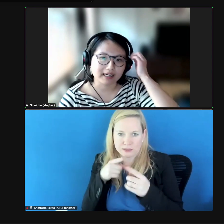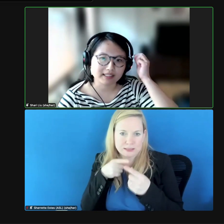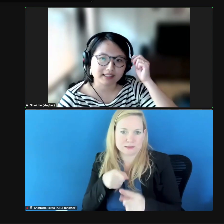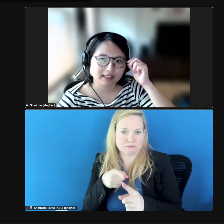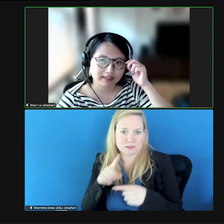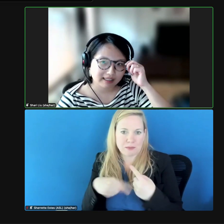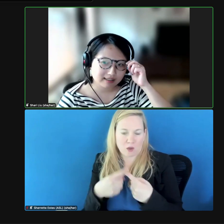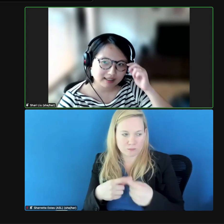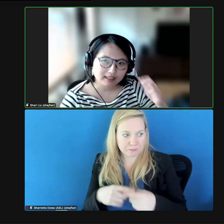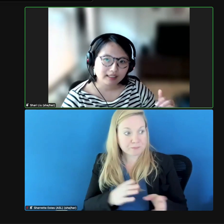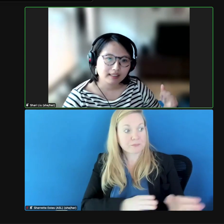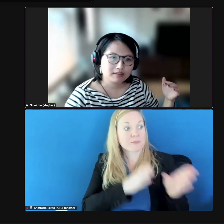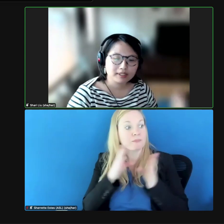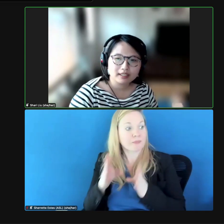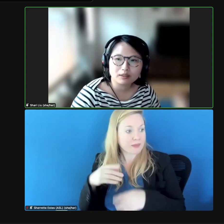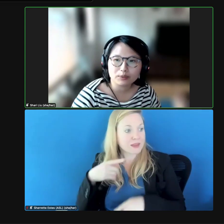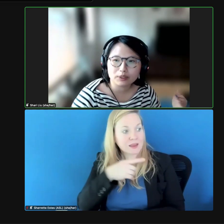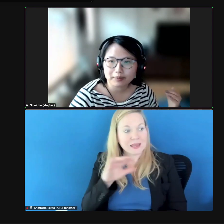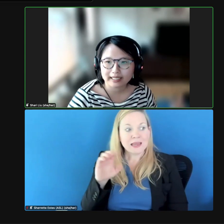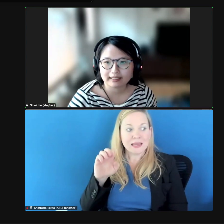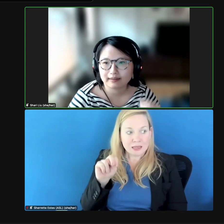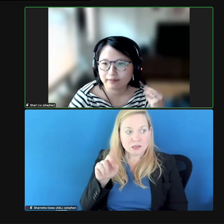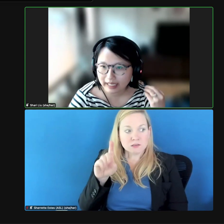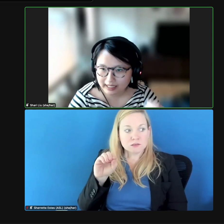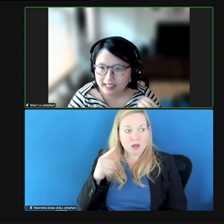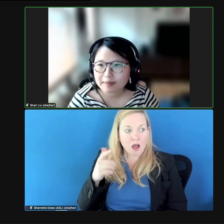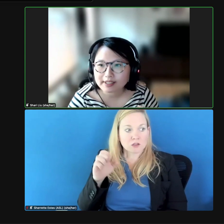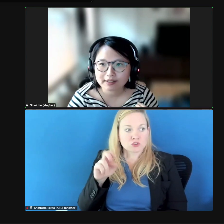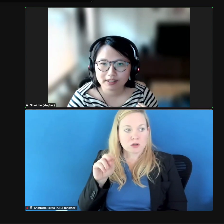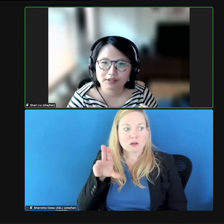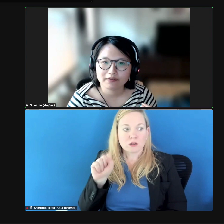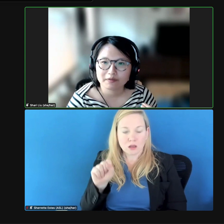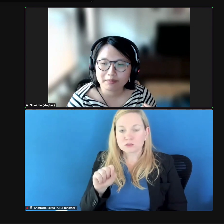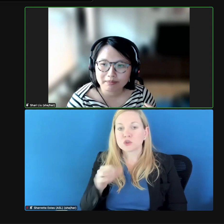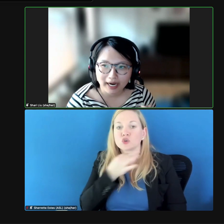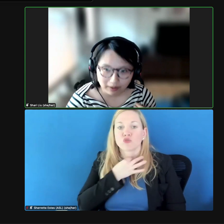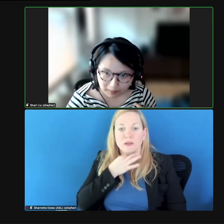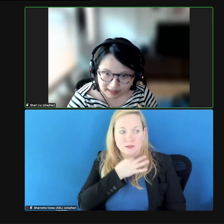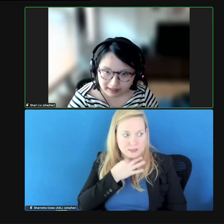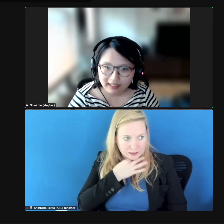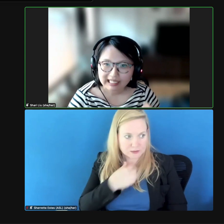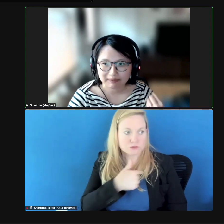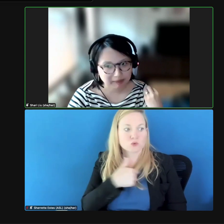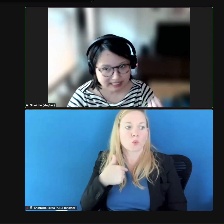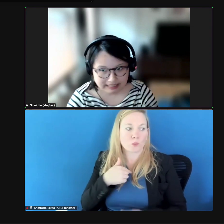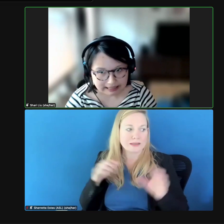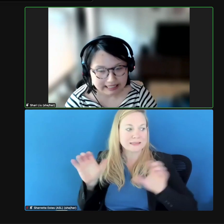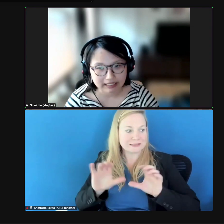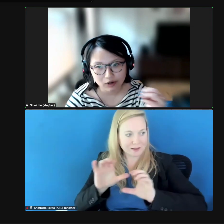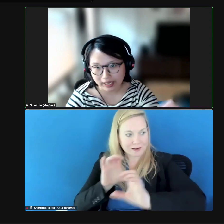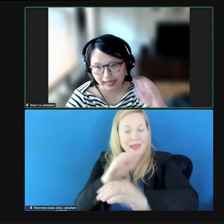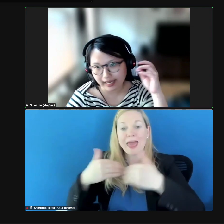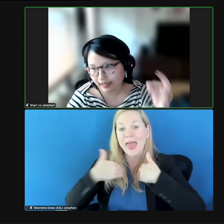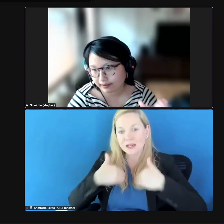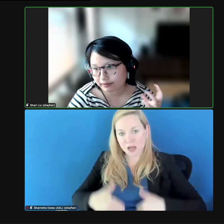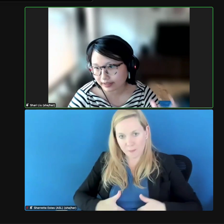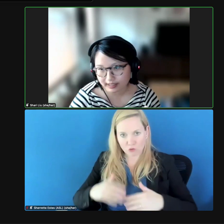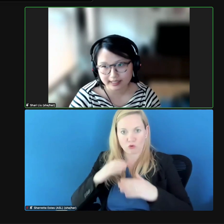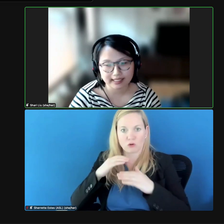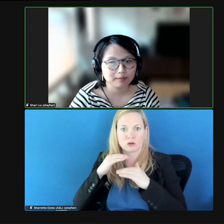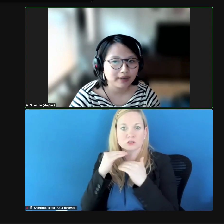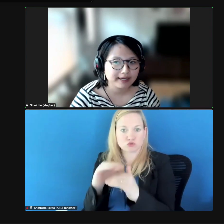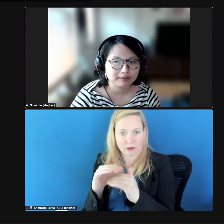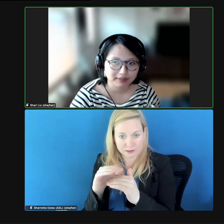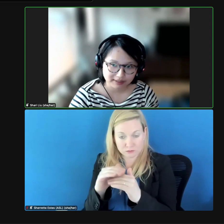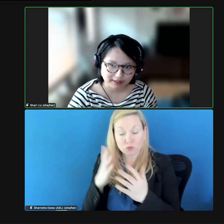is endogenous curiosity. So here we applied an anatomical constraint from prior work, and we basically said, okay, in